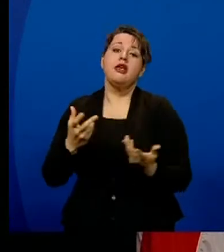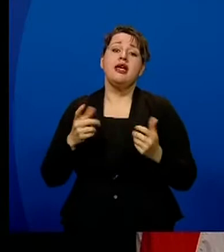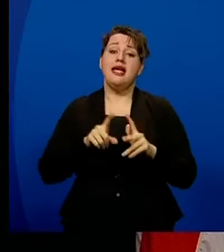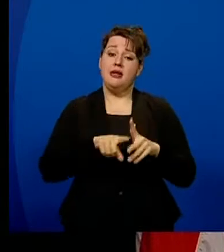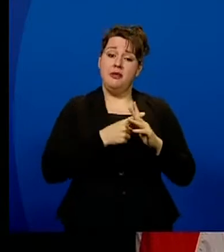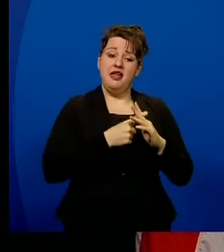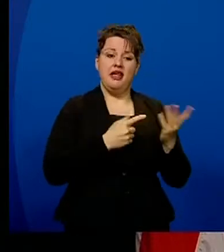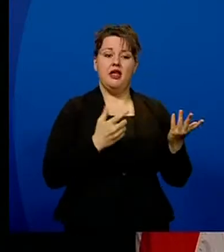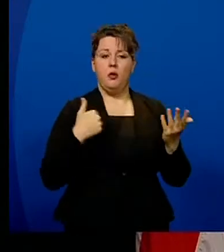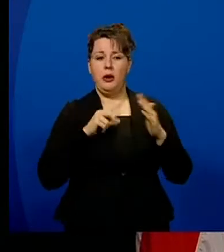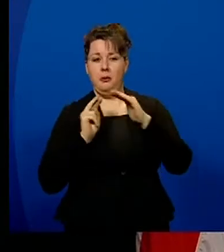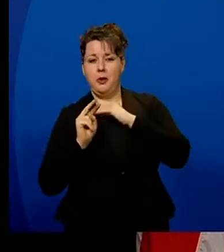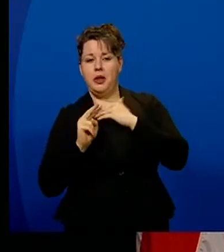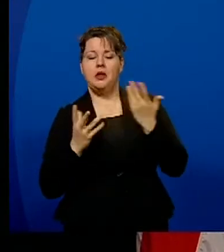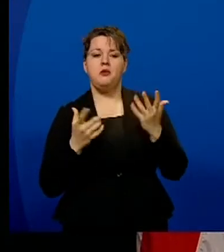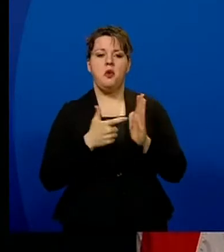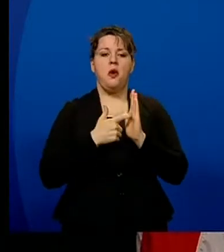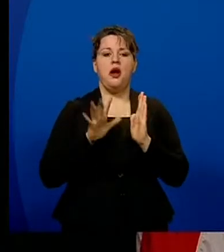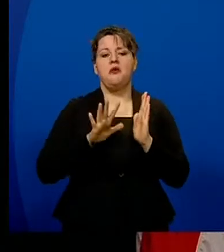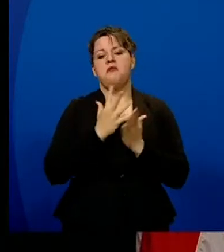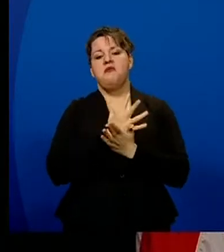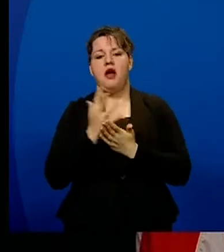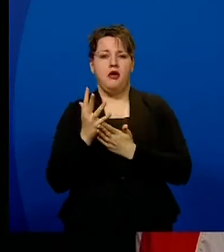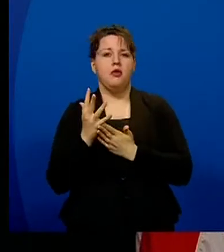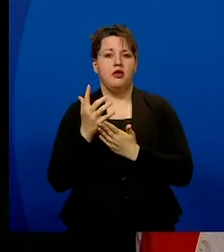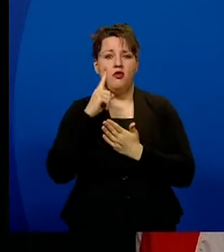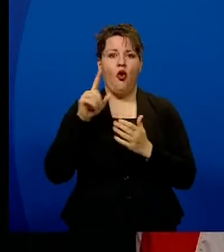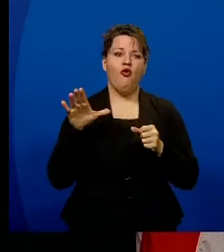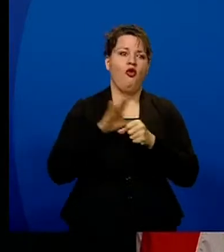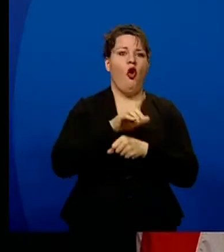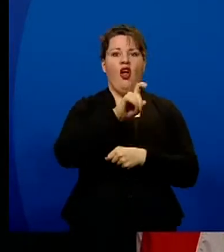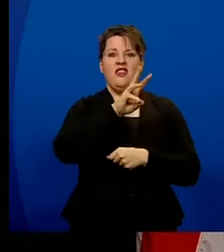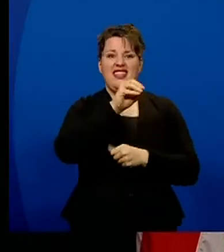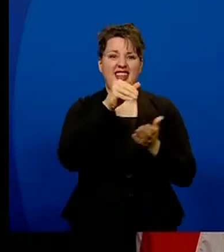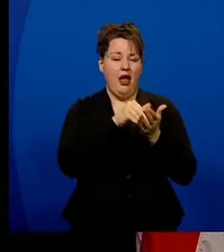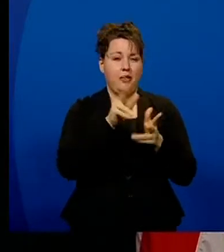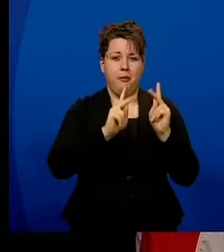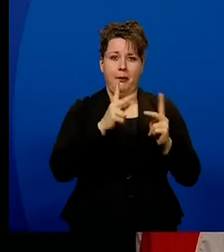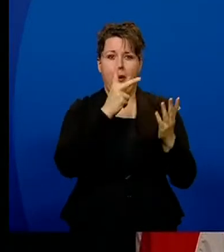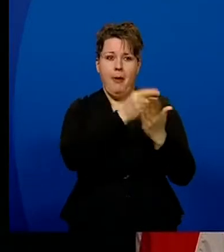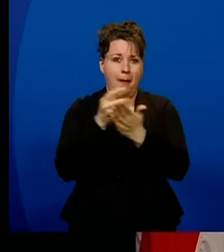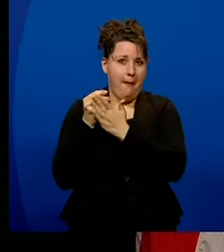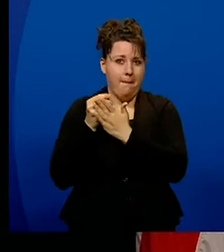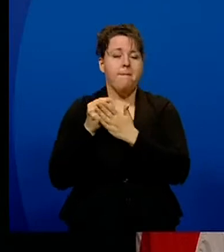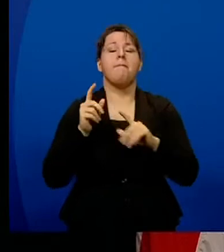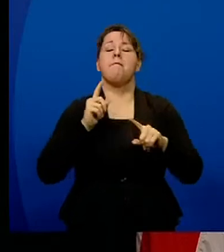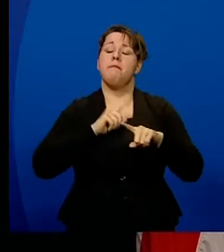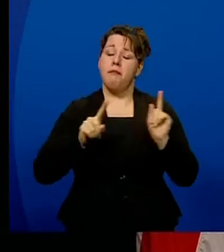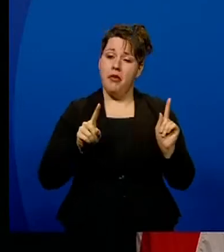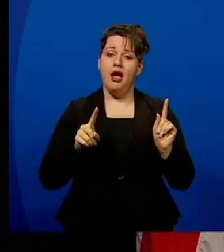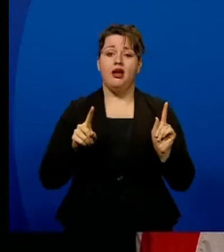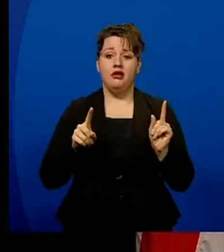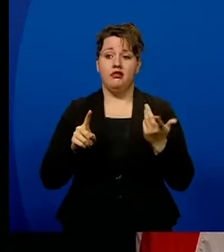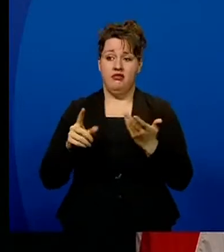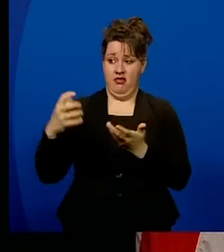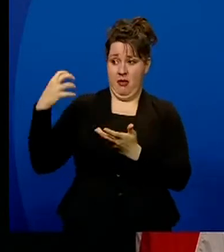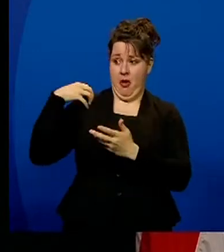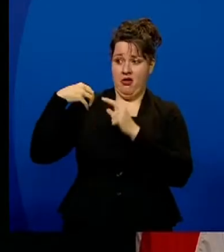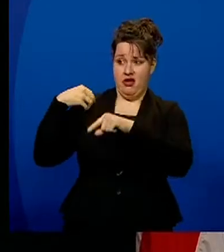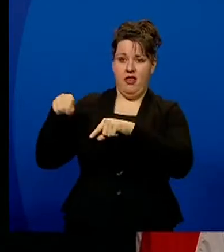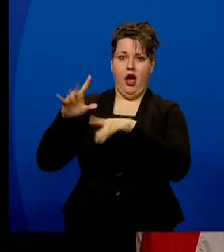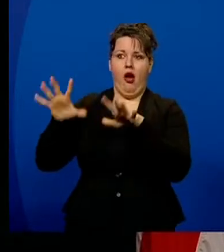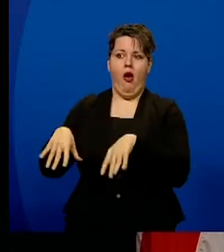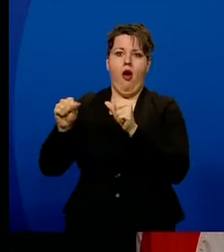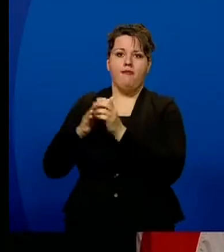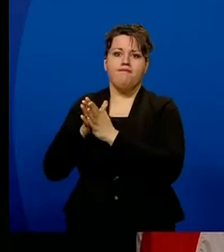we had projected it would take 5 weeks to vaccinate this entire population. However, with the number of employers that are now taking